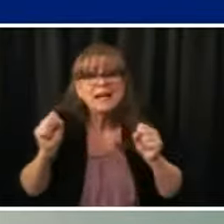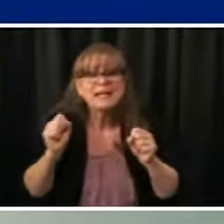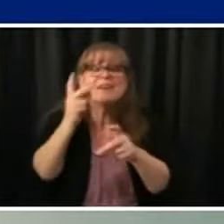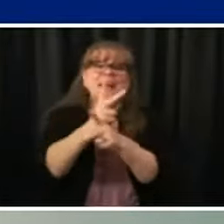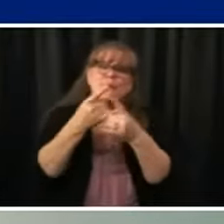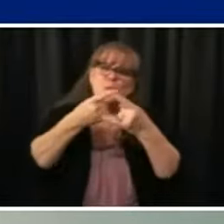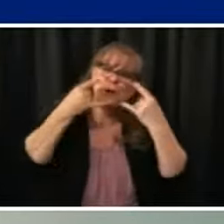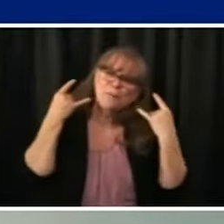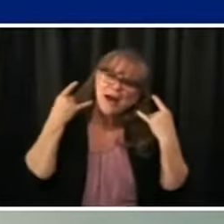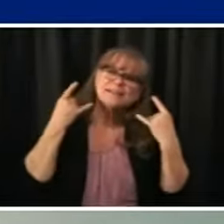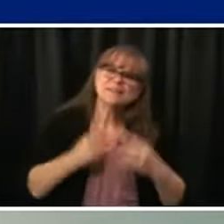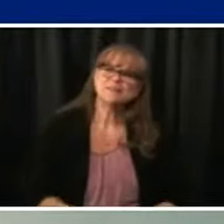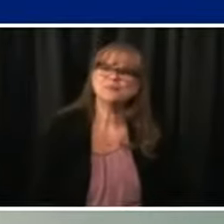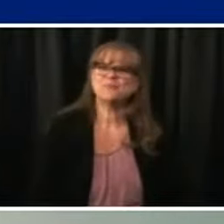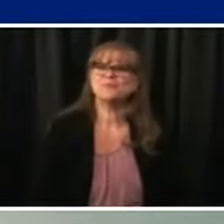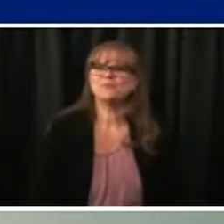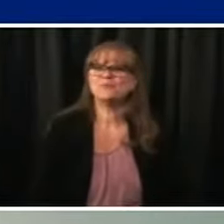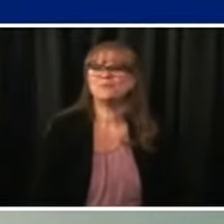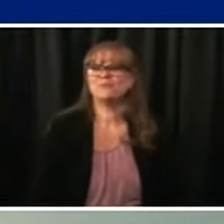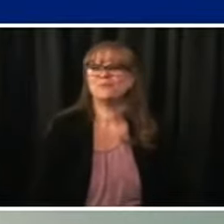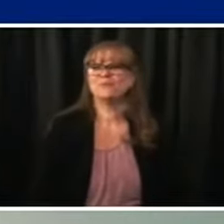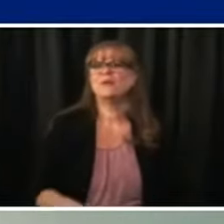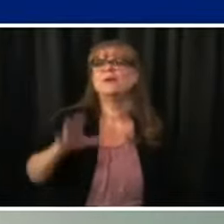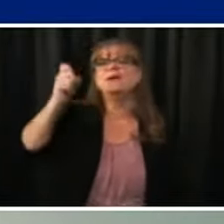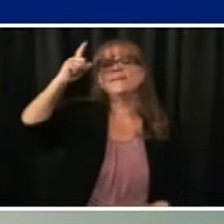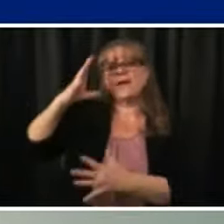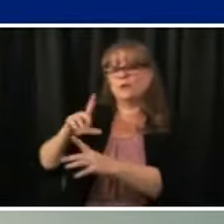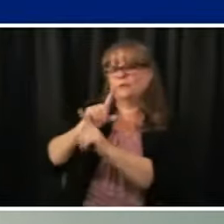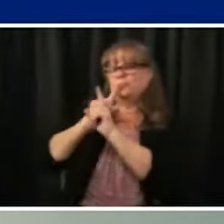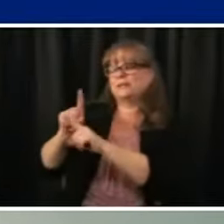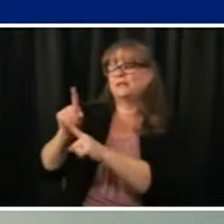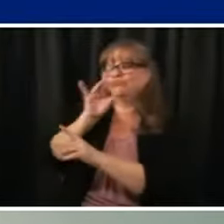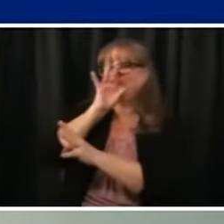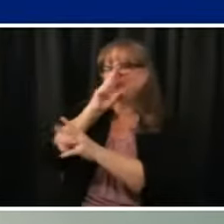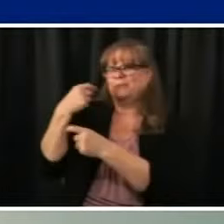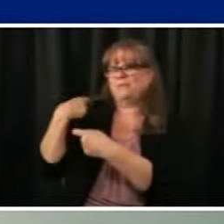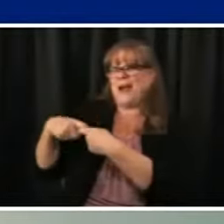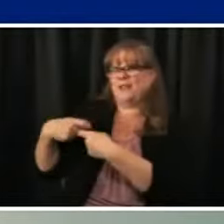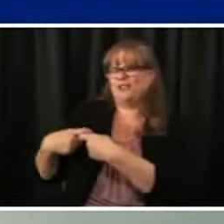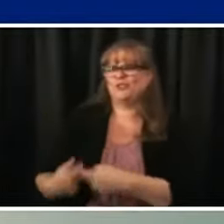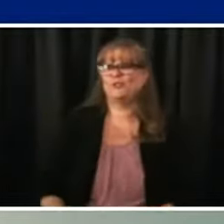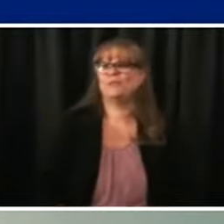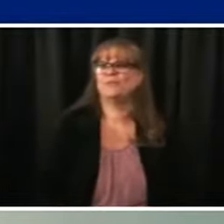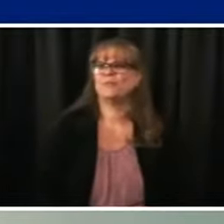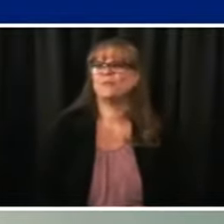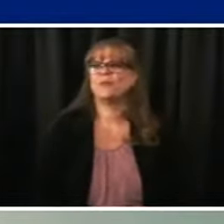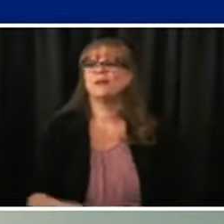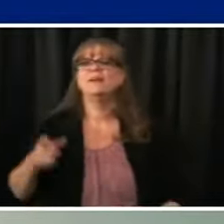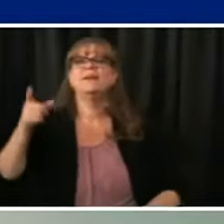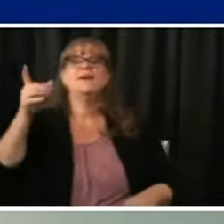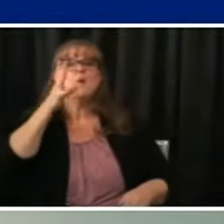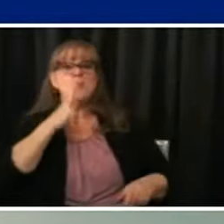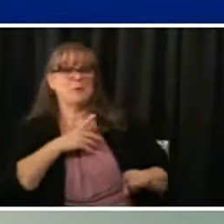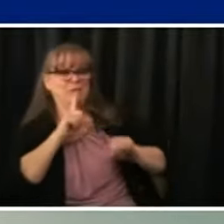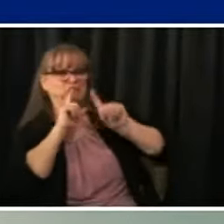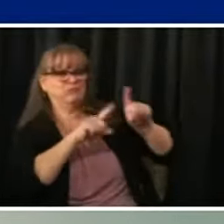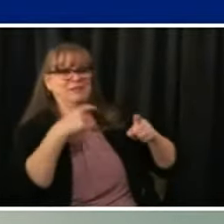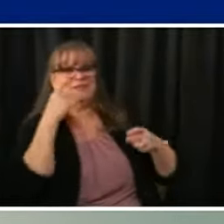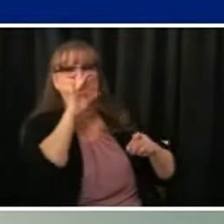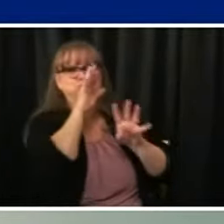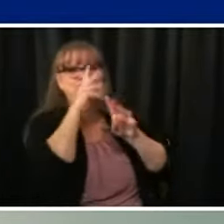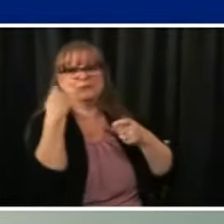decir algo corto en español también? Seguro. Estoy muy feliz de haber recibido la vacuna. Gracias por